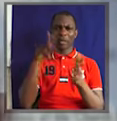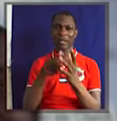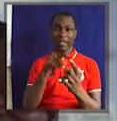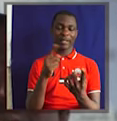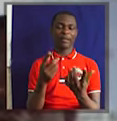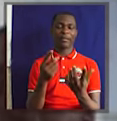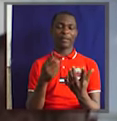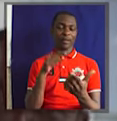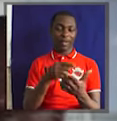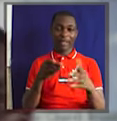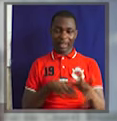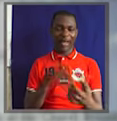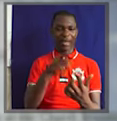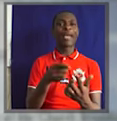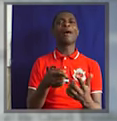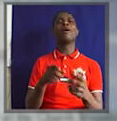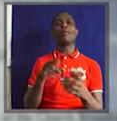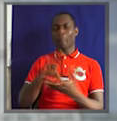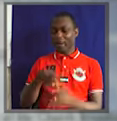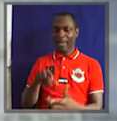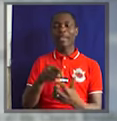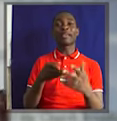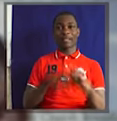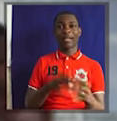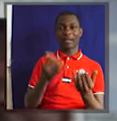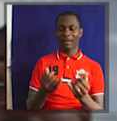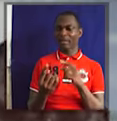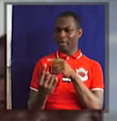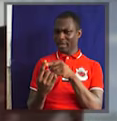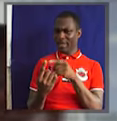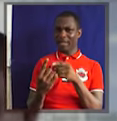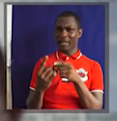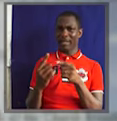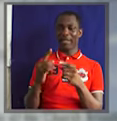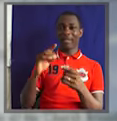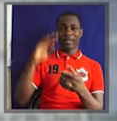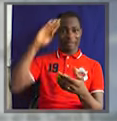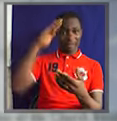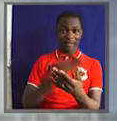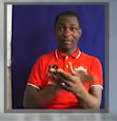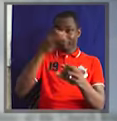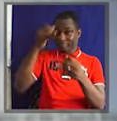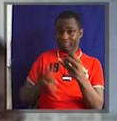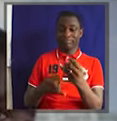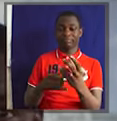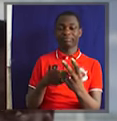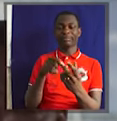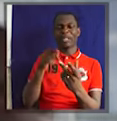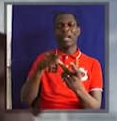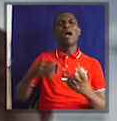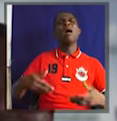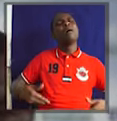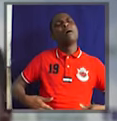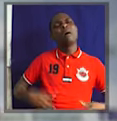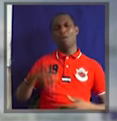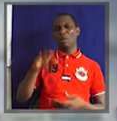onan ebedi na dia onan nso so awu afa akwakora juda na ne baba ko be ma waka e twa se ono nso ware oba no no onsha